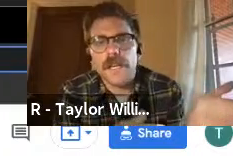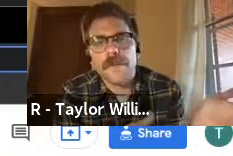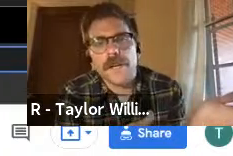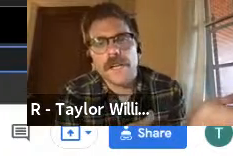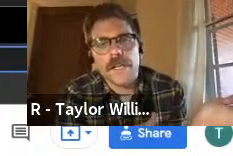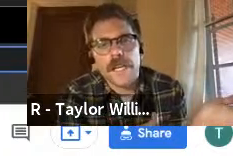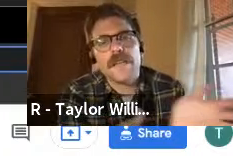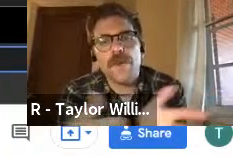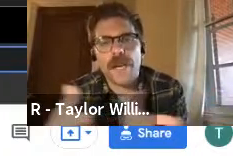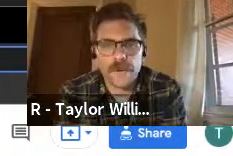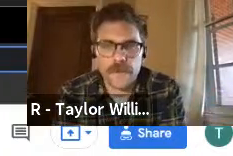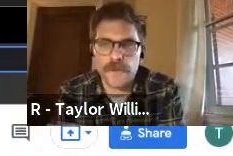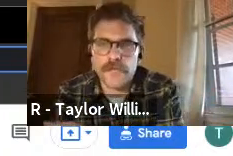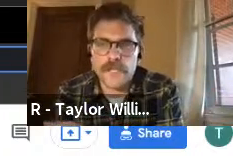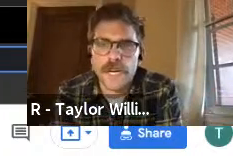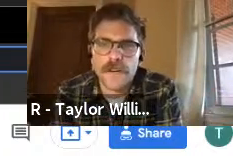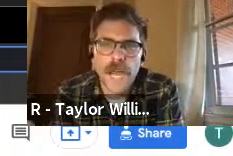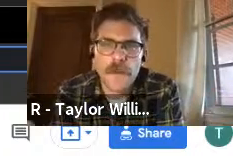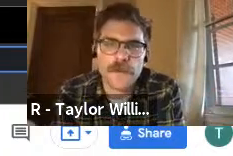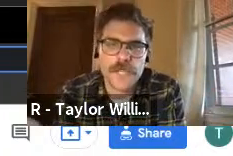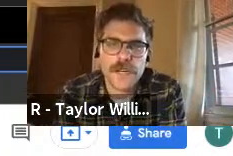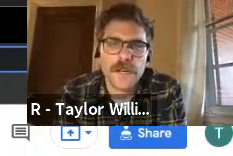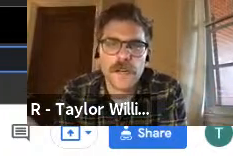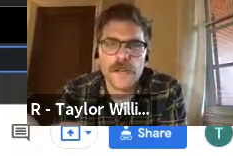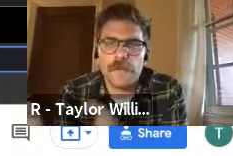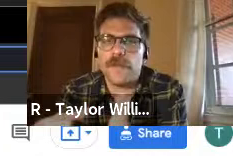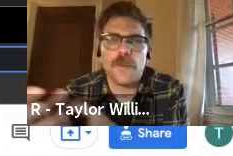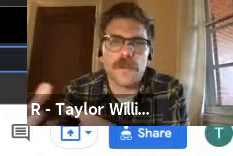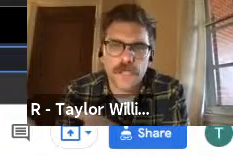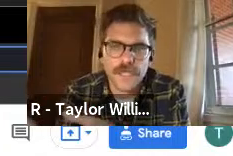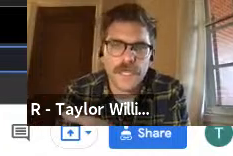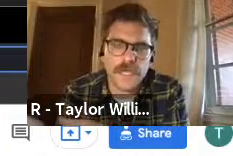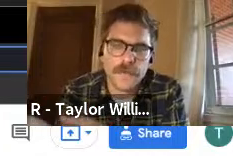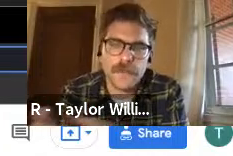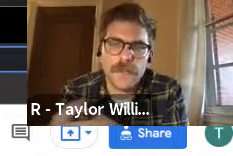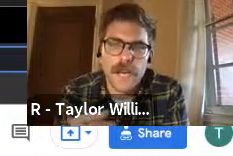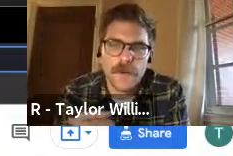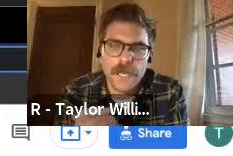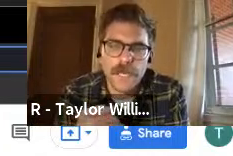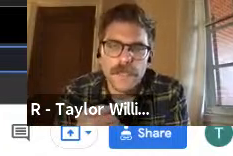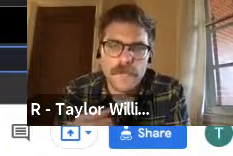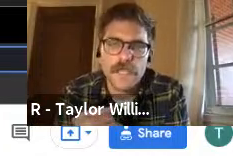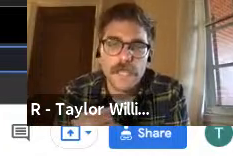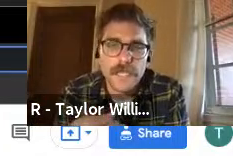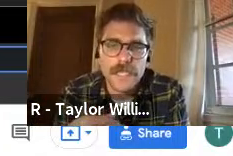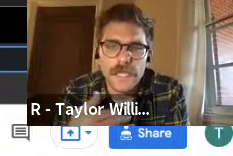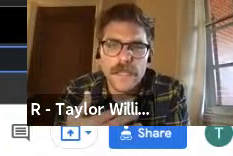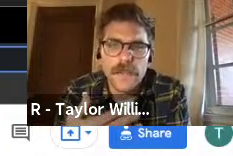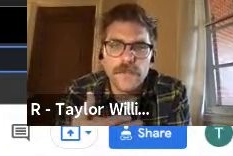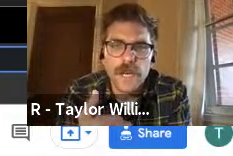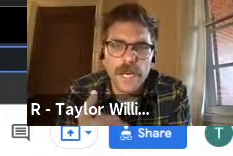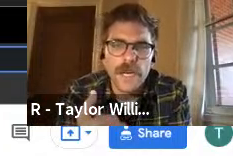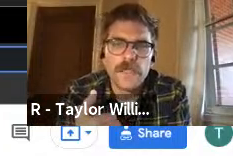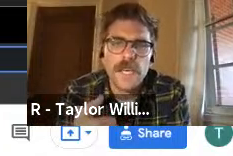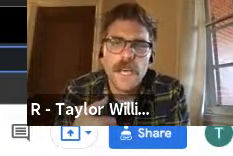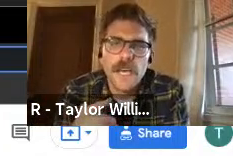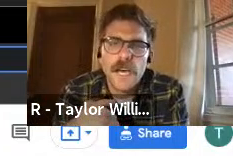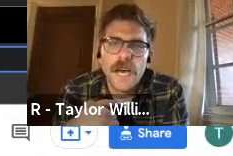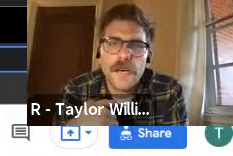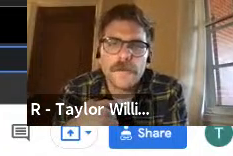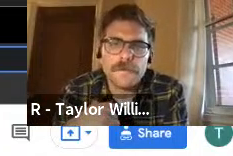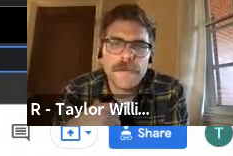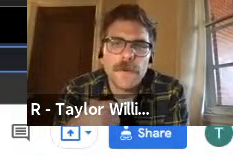general, we're gonna get into breakout rooms, and I know Gabby will share a bit more logistically about how we self-select into those